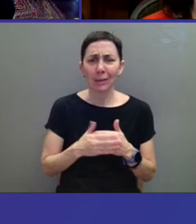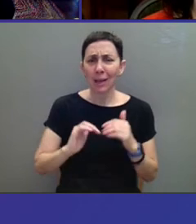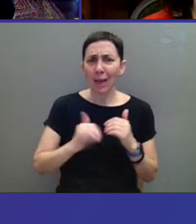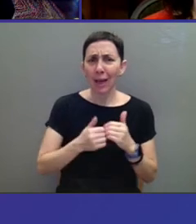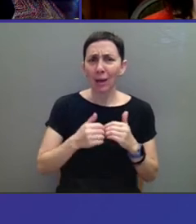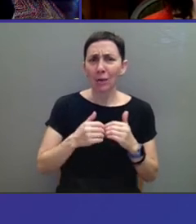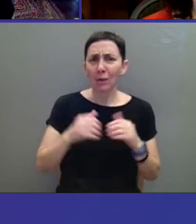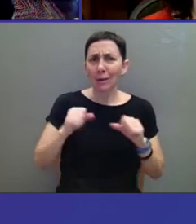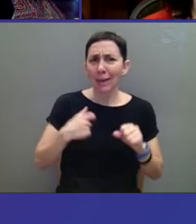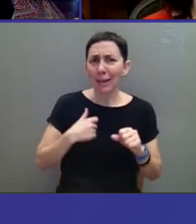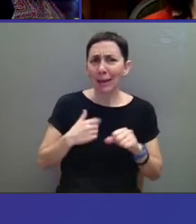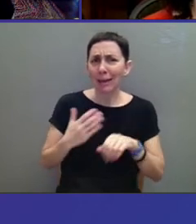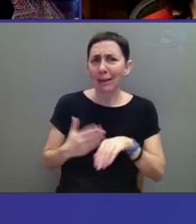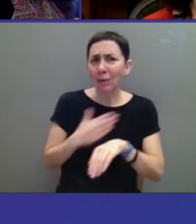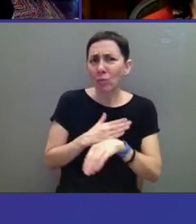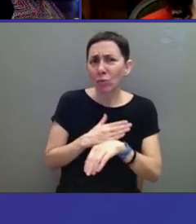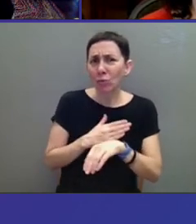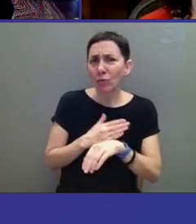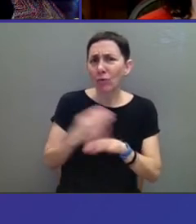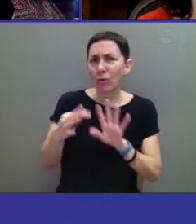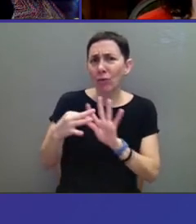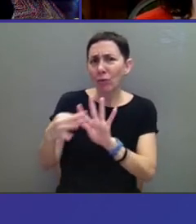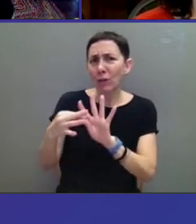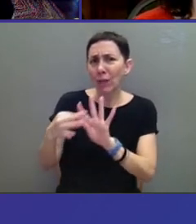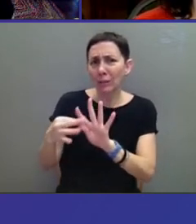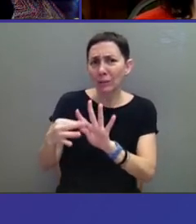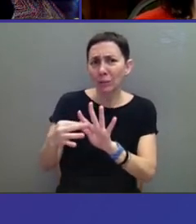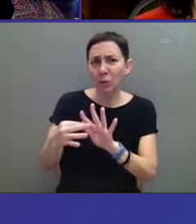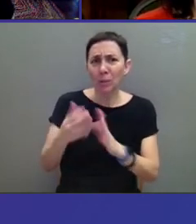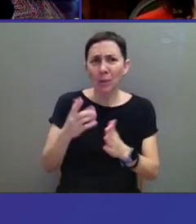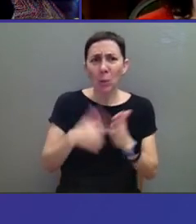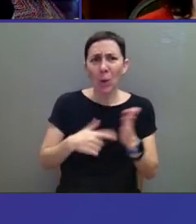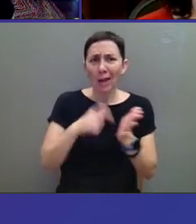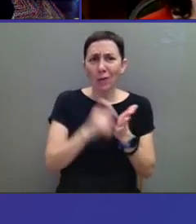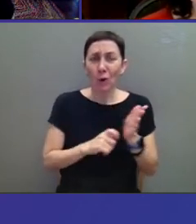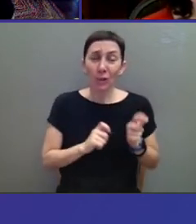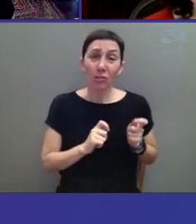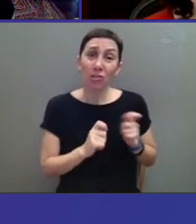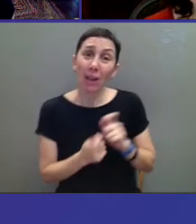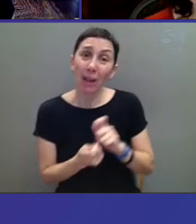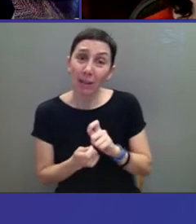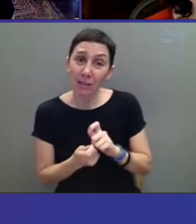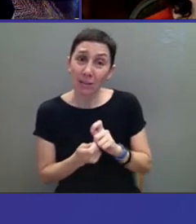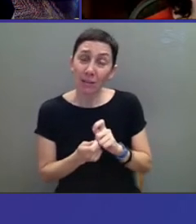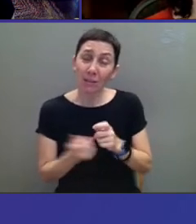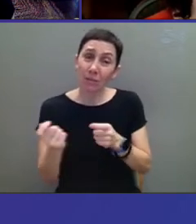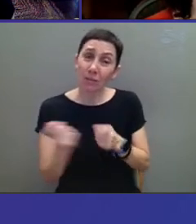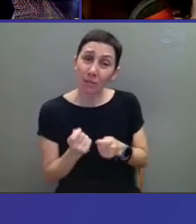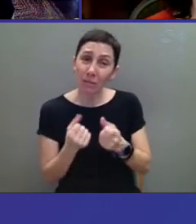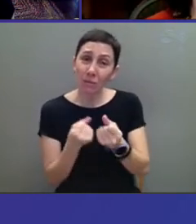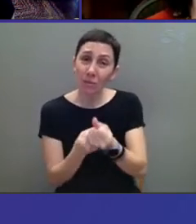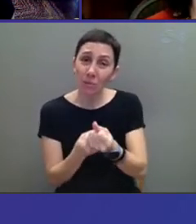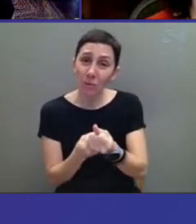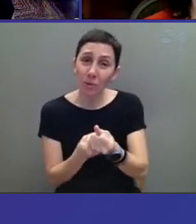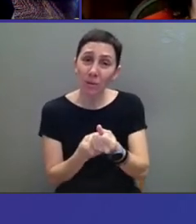relationship or amend what you wrote so that you can get the kind of support that you're looking for.